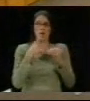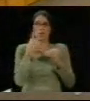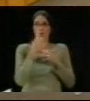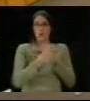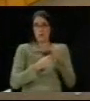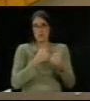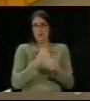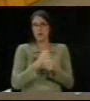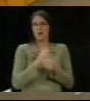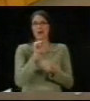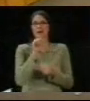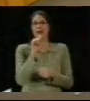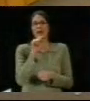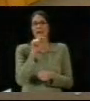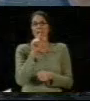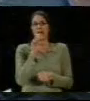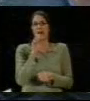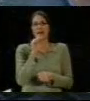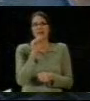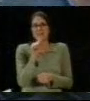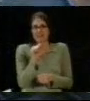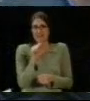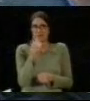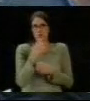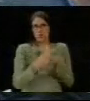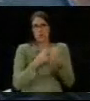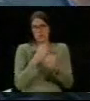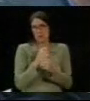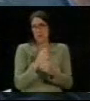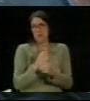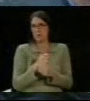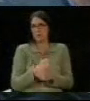year to get to where we need to be.